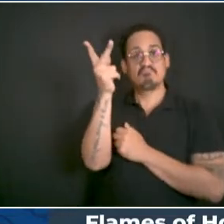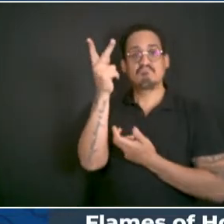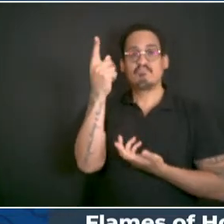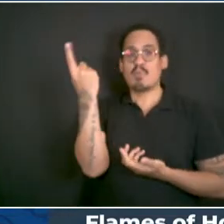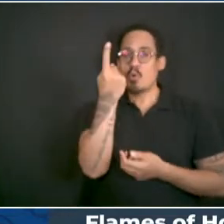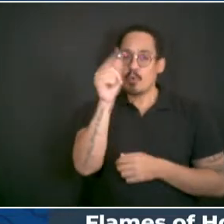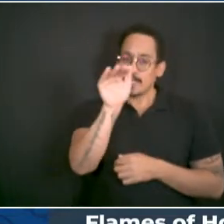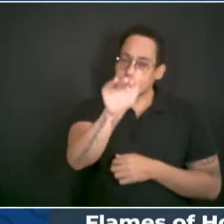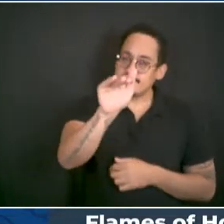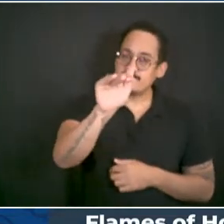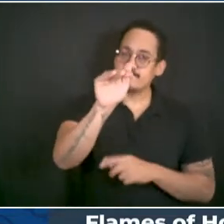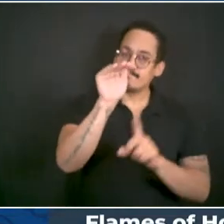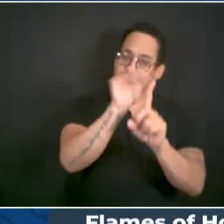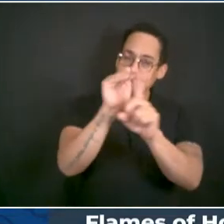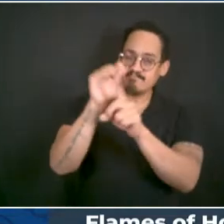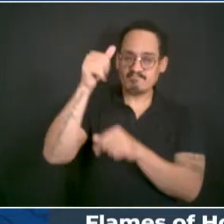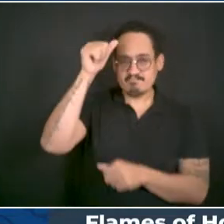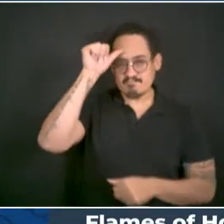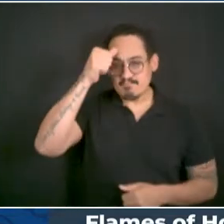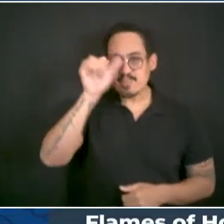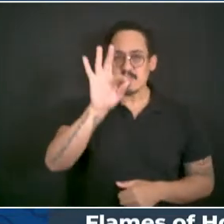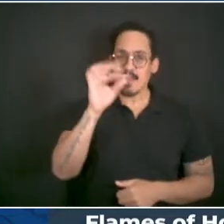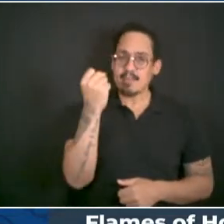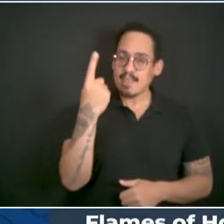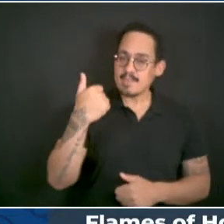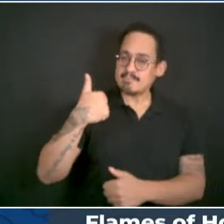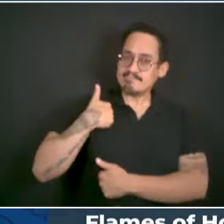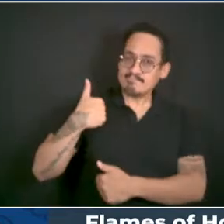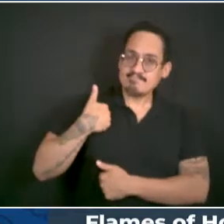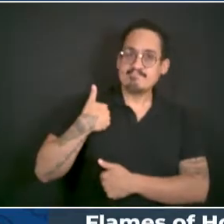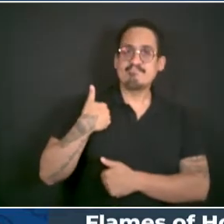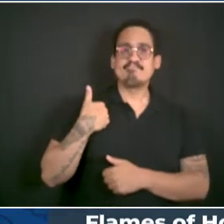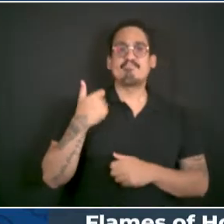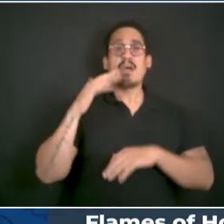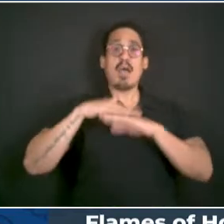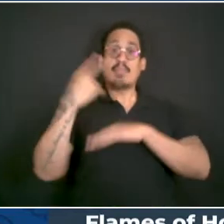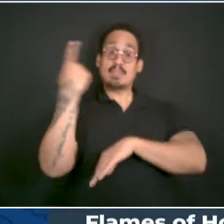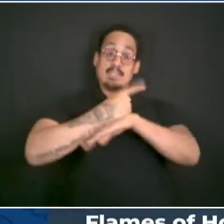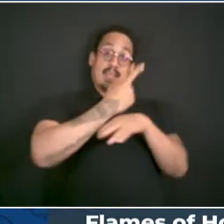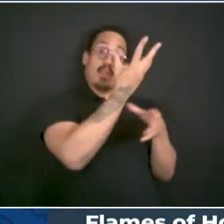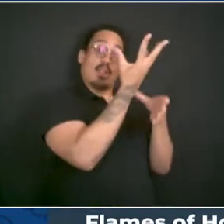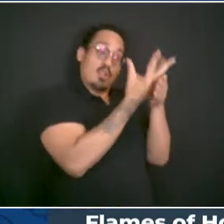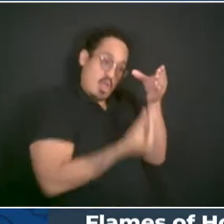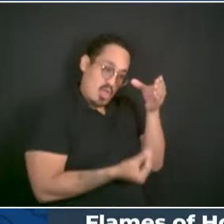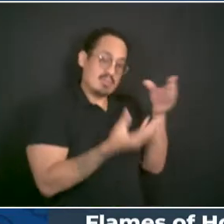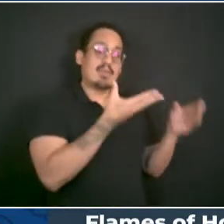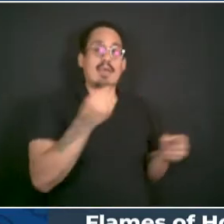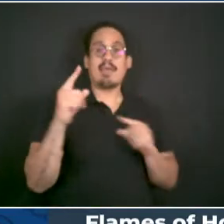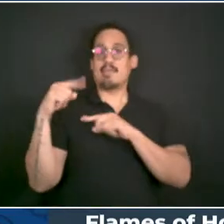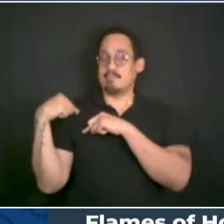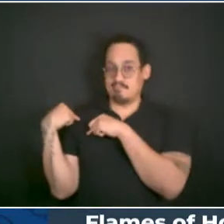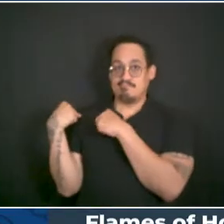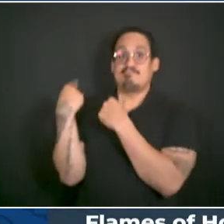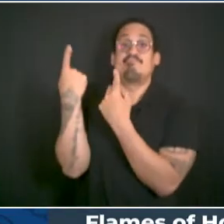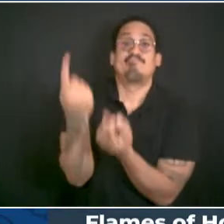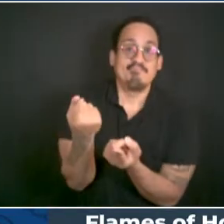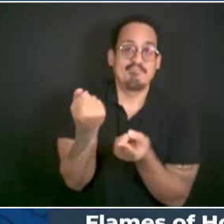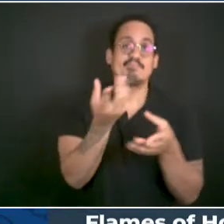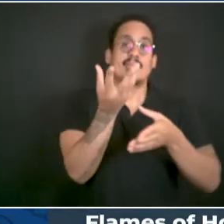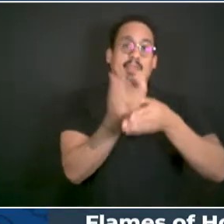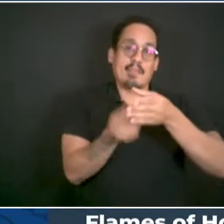women who have not only lost their lives, but who have served to protect our country. And I want to thank both of you for being there,